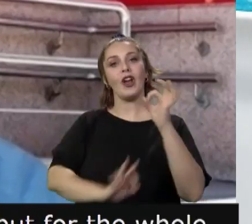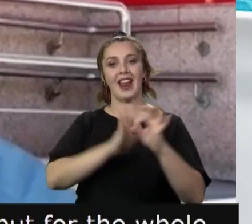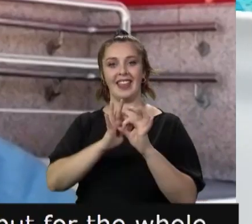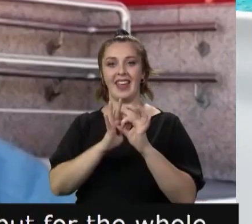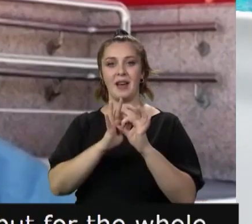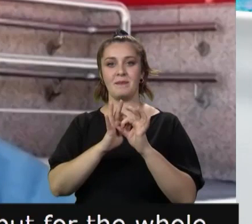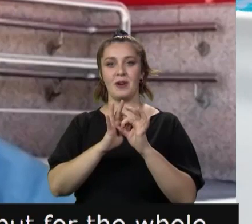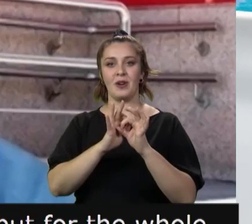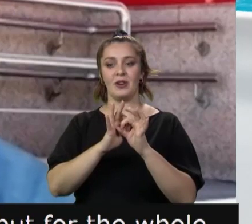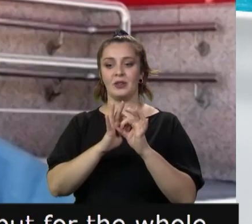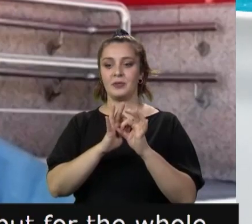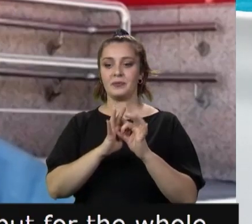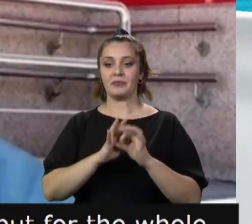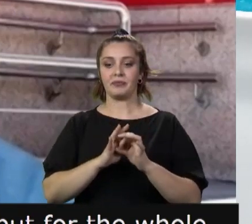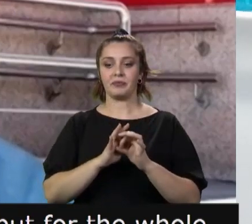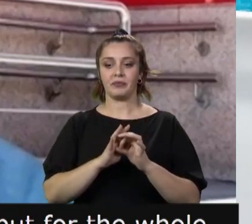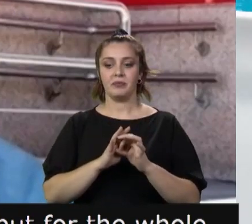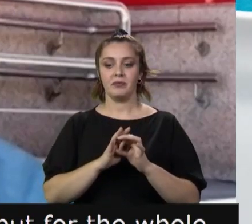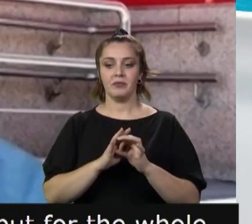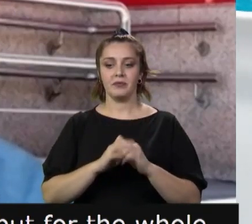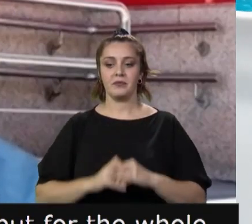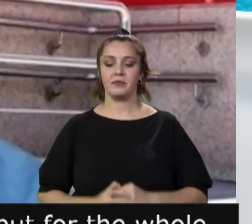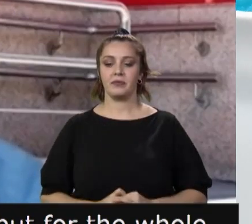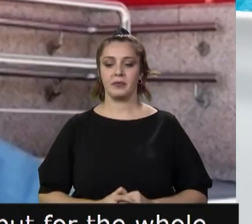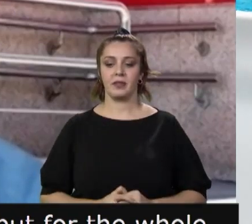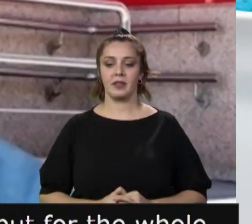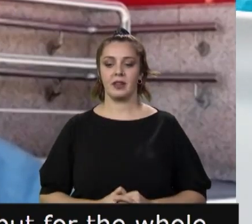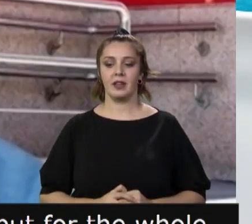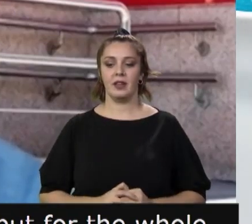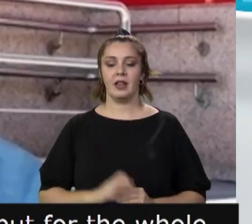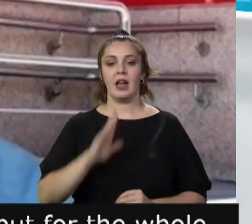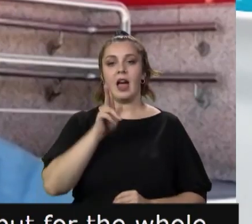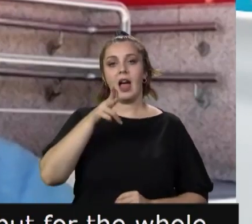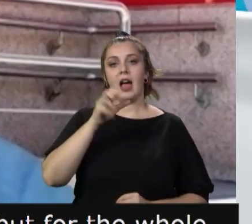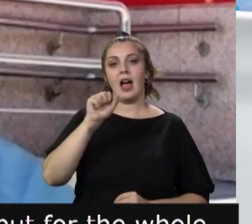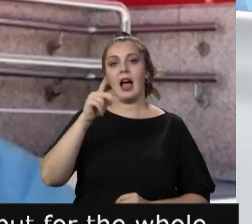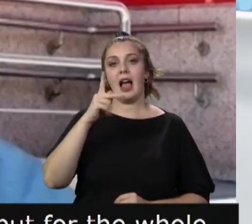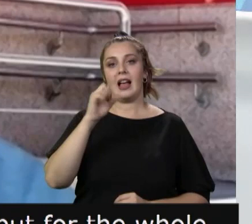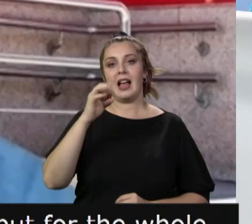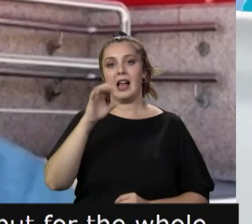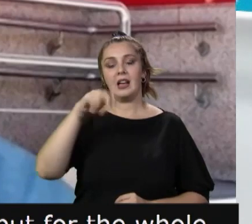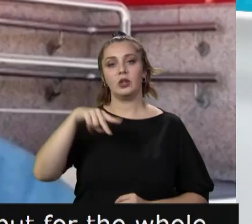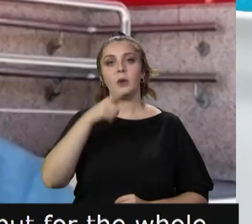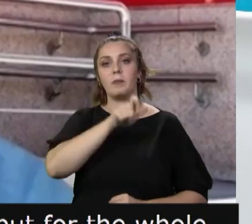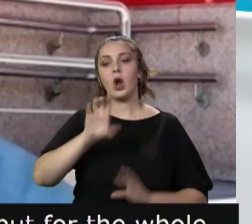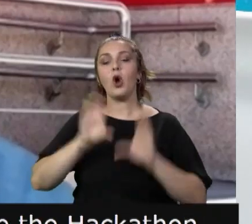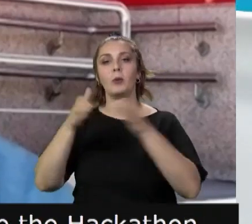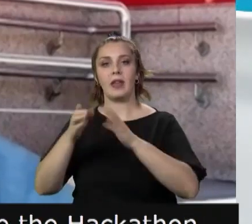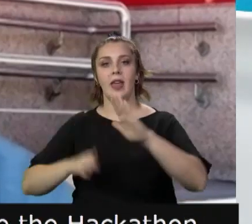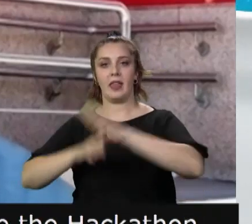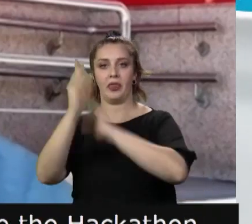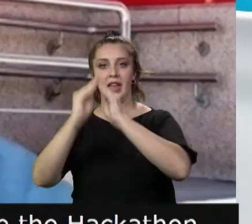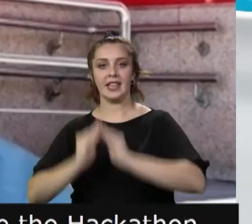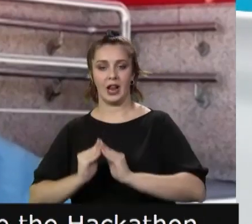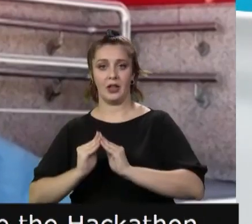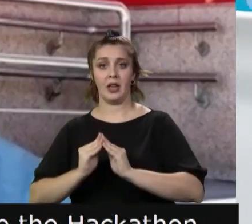In that sense, we will organize a hackathon where we would like to welcome the community of